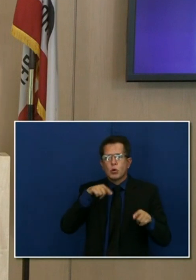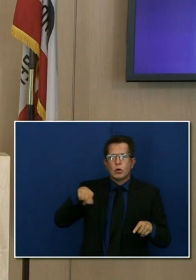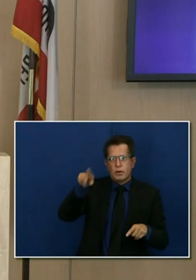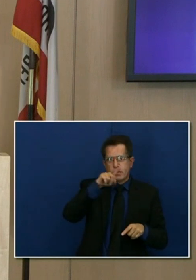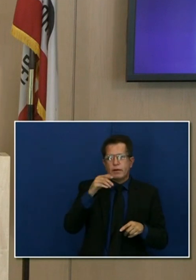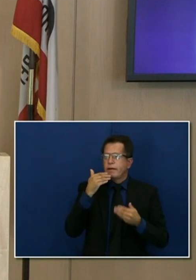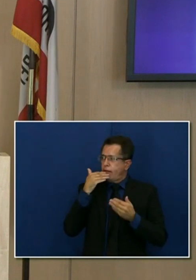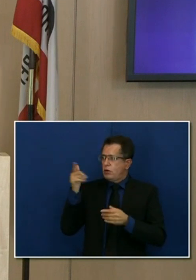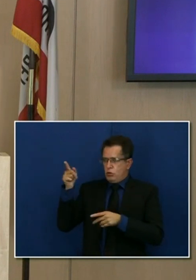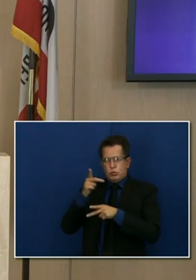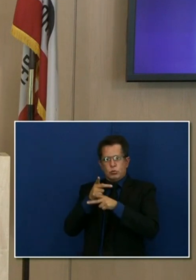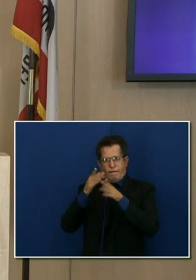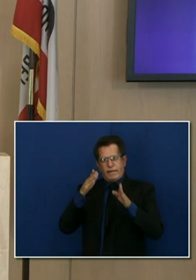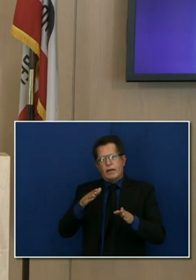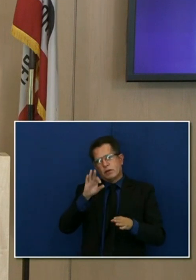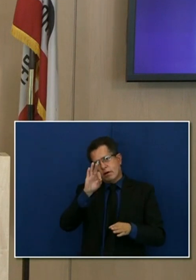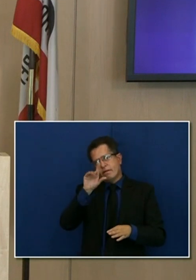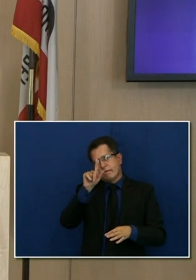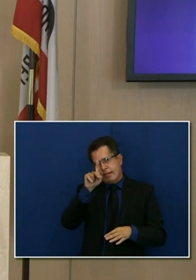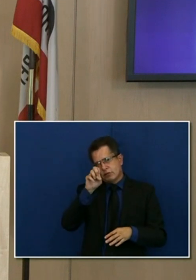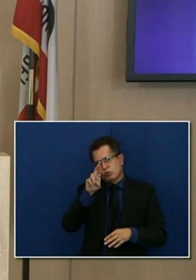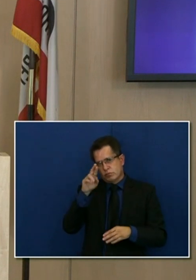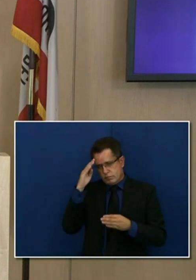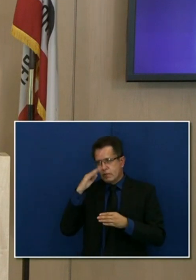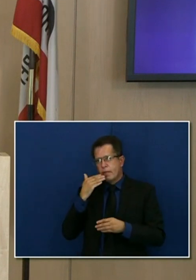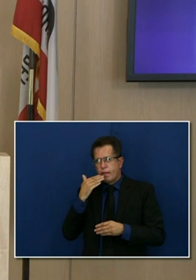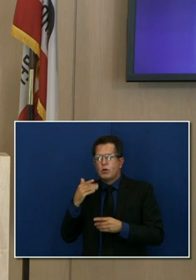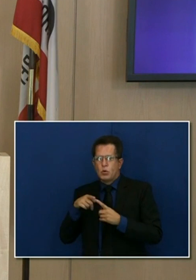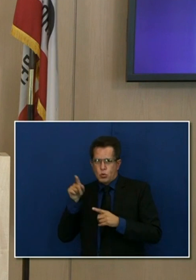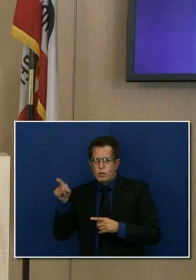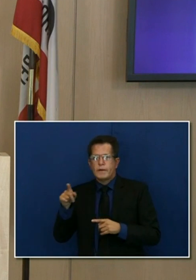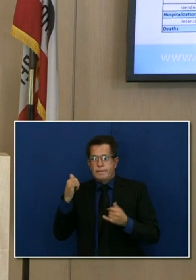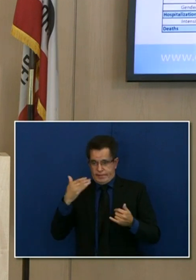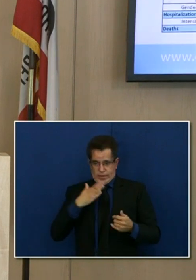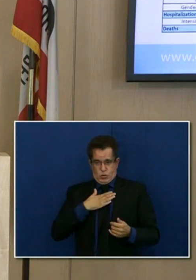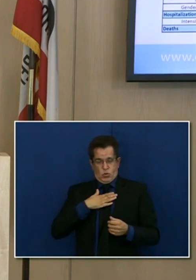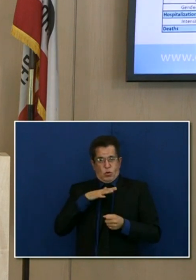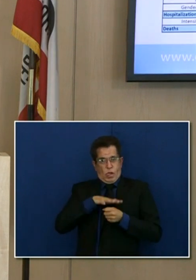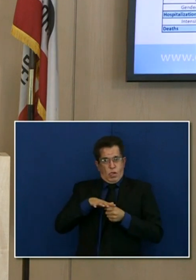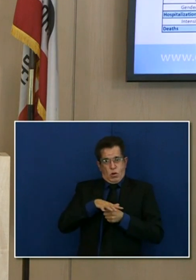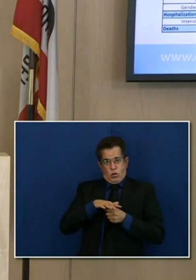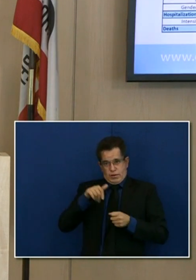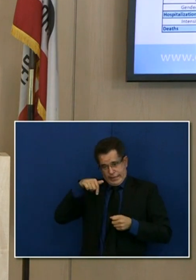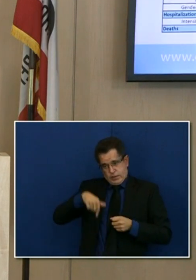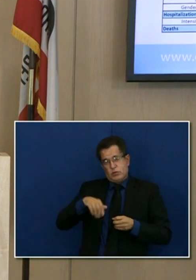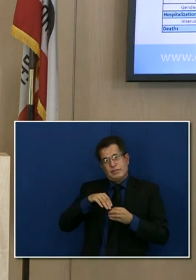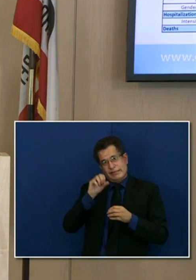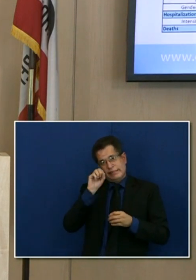Supervisor Fletcher. So our local COVID-19 cases continue